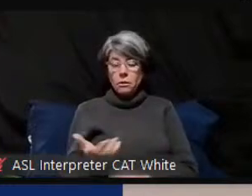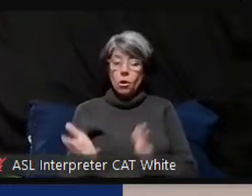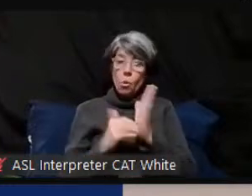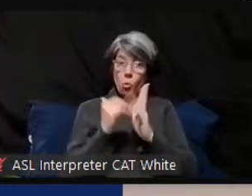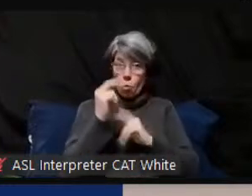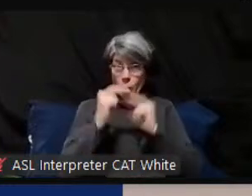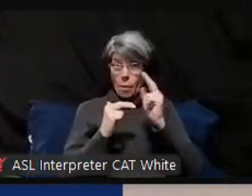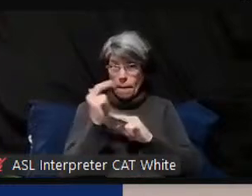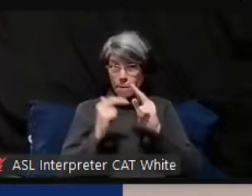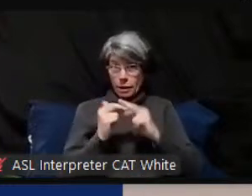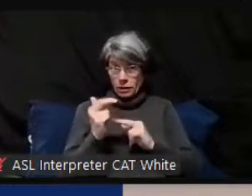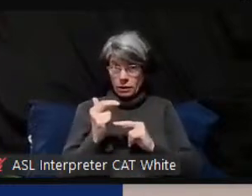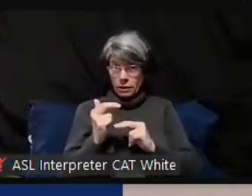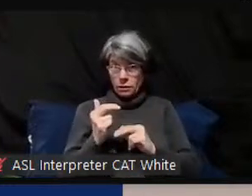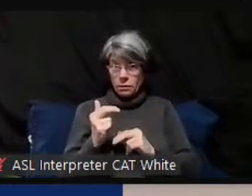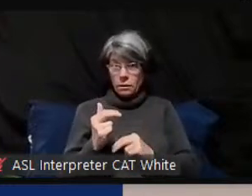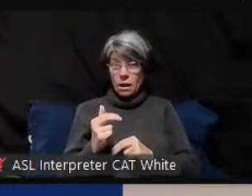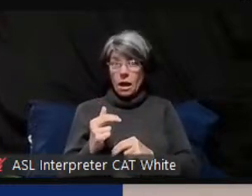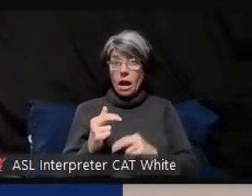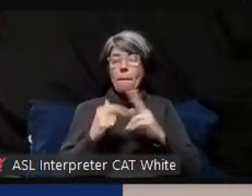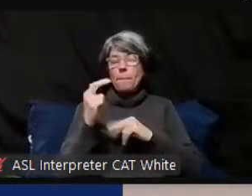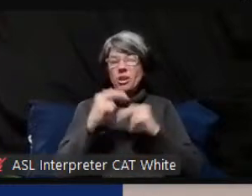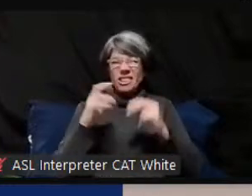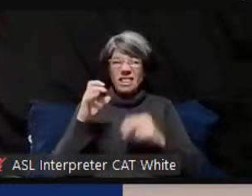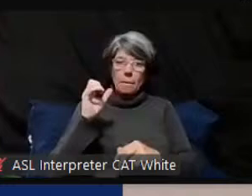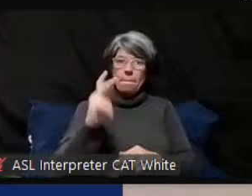rebuilding building back better,